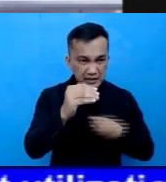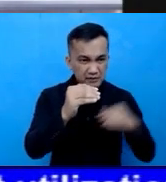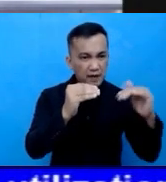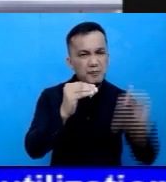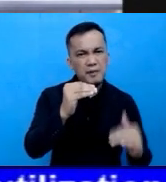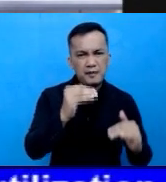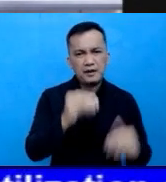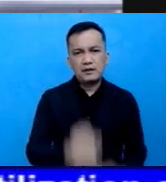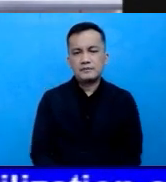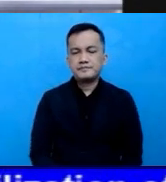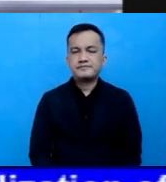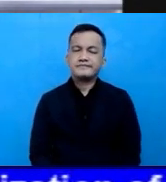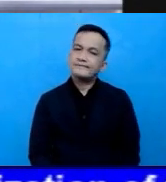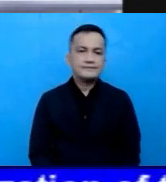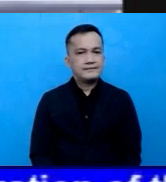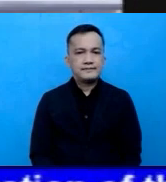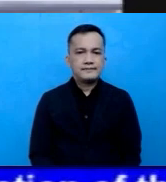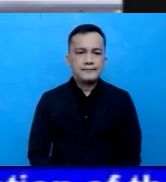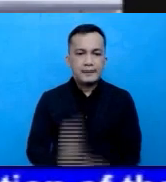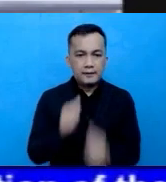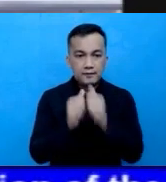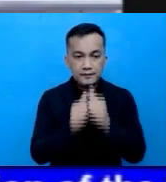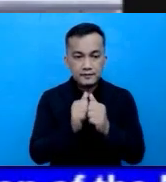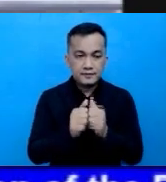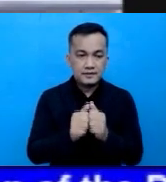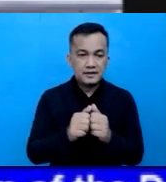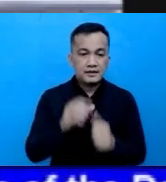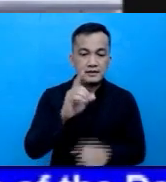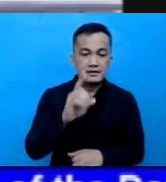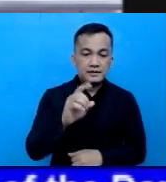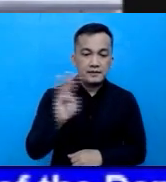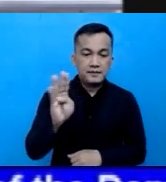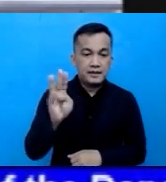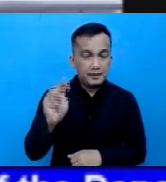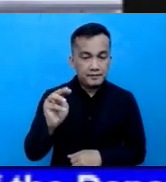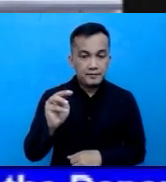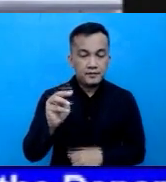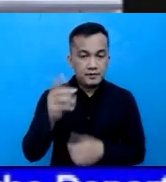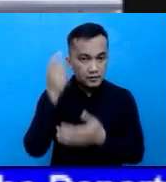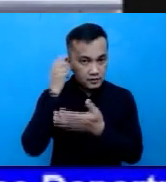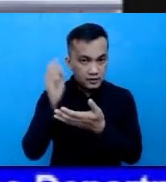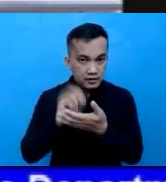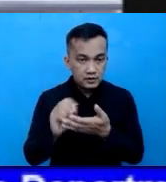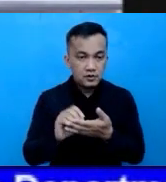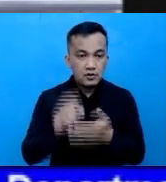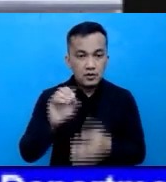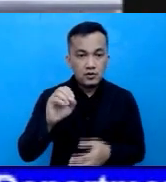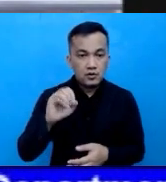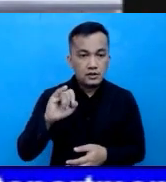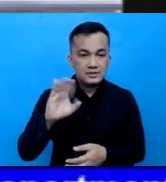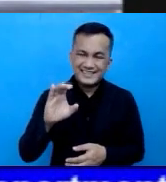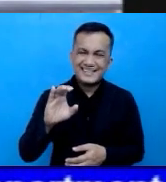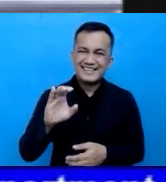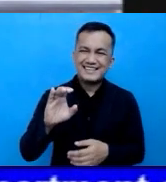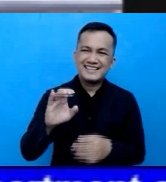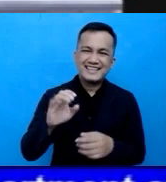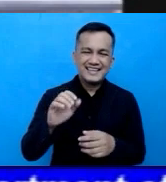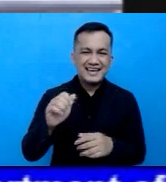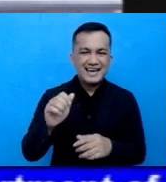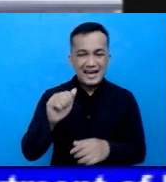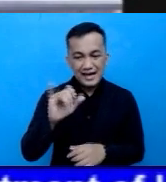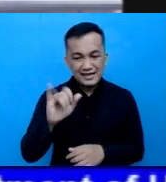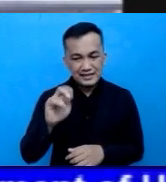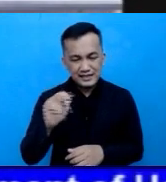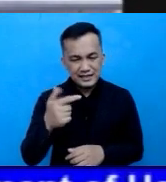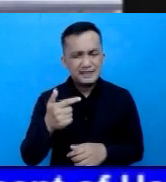DBM, Ms. Madam Secretary, Madam OIC, Madam Acting Secretary, ano sagot po